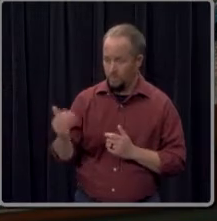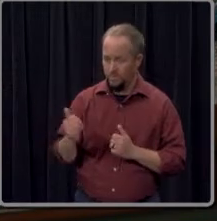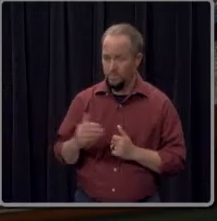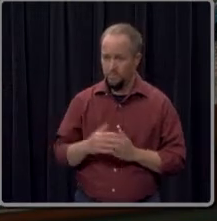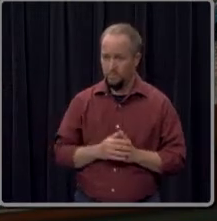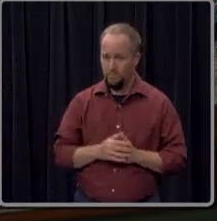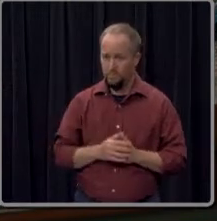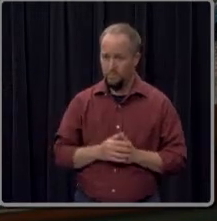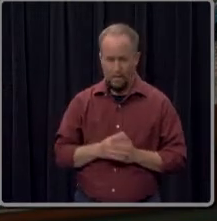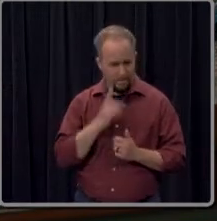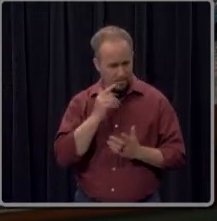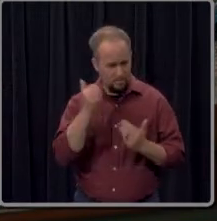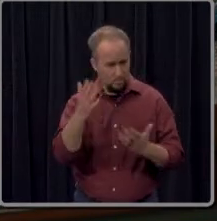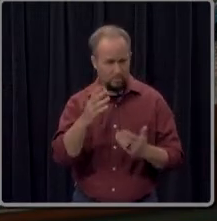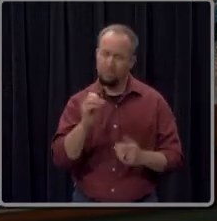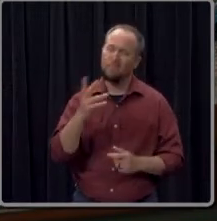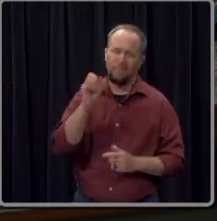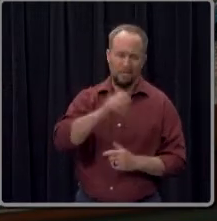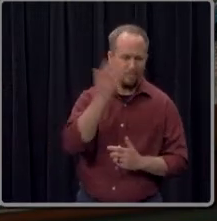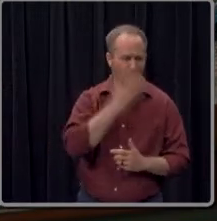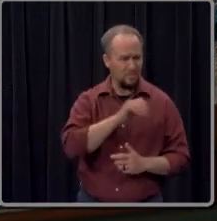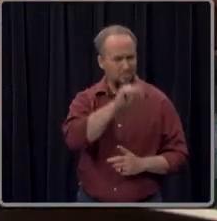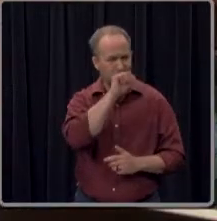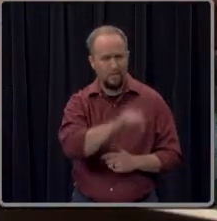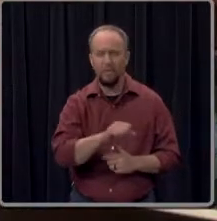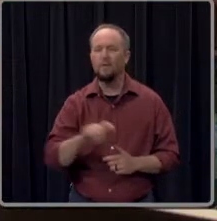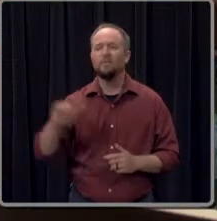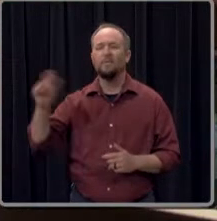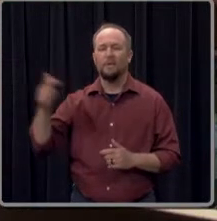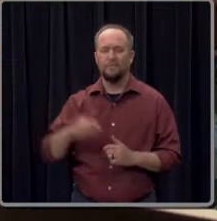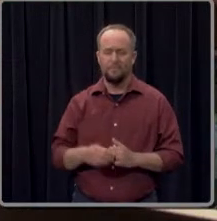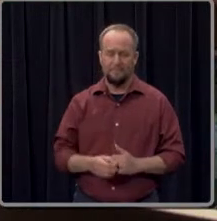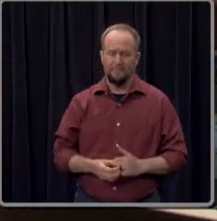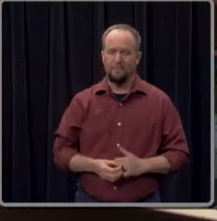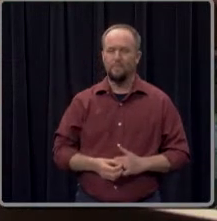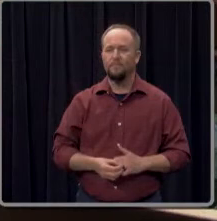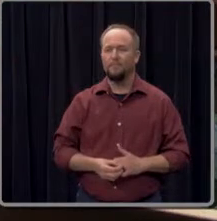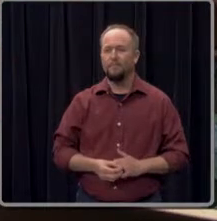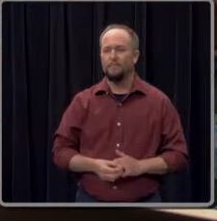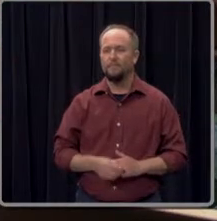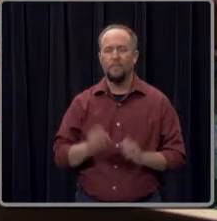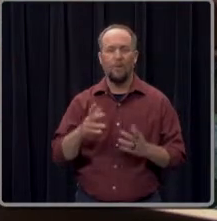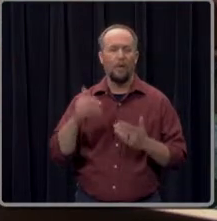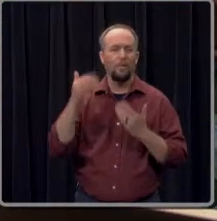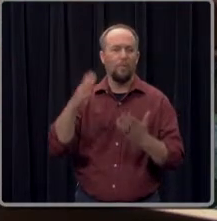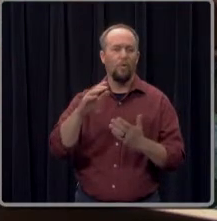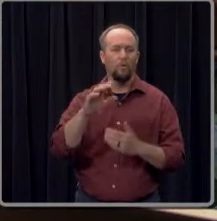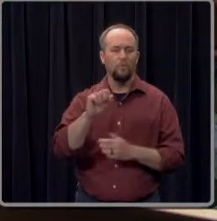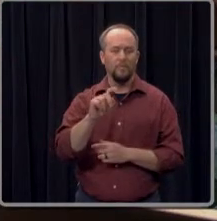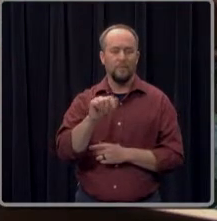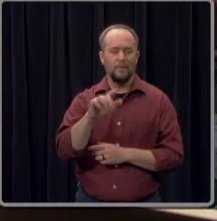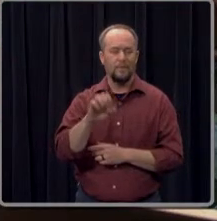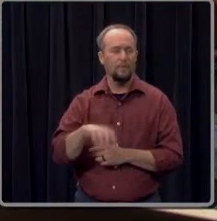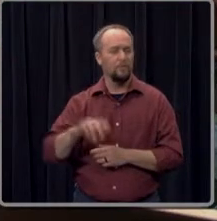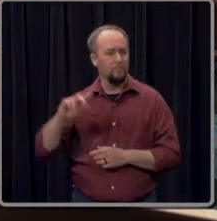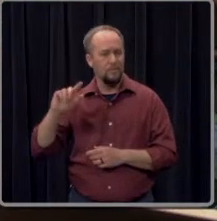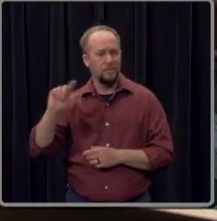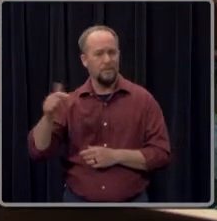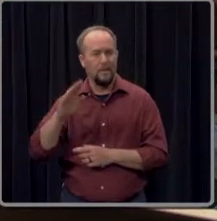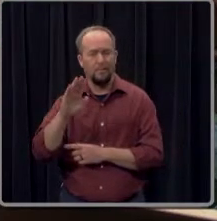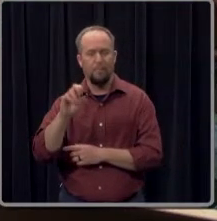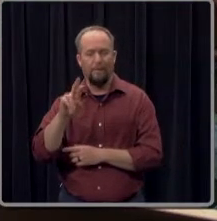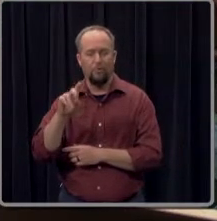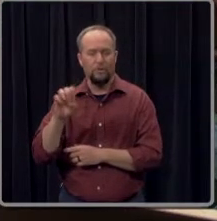I said so moved. Yeah, awesome. I love that. Second. Sweet. Got a motion by Mrs. Steele, a second by Mr.